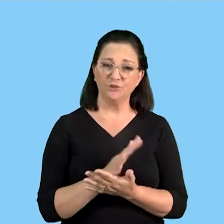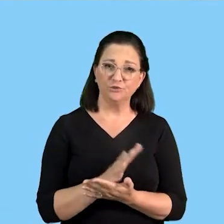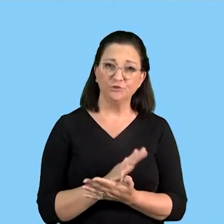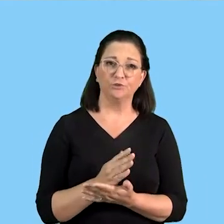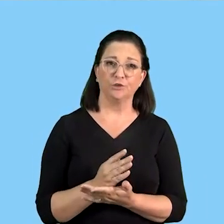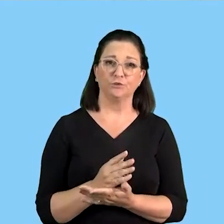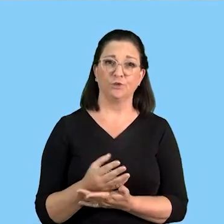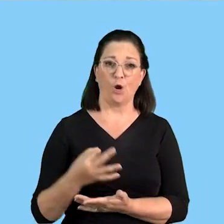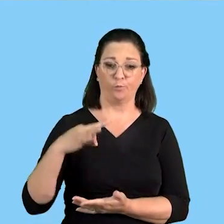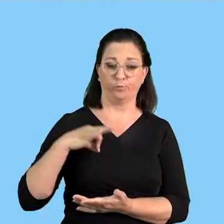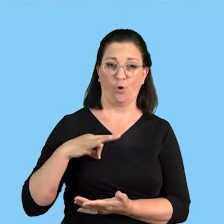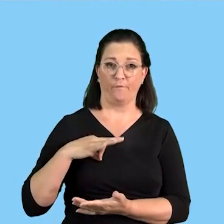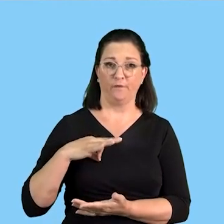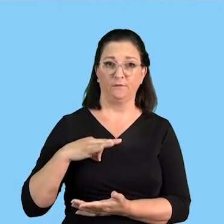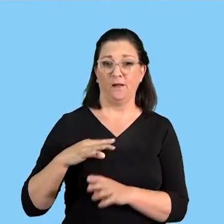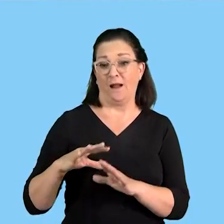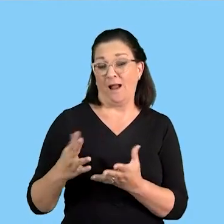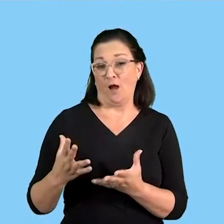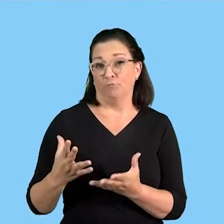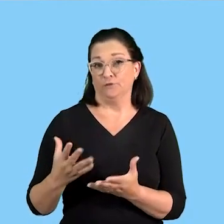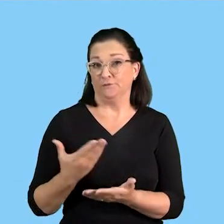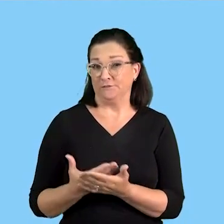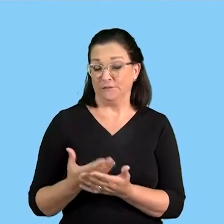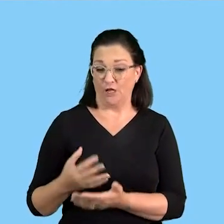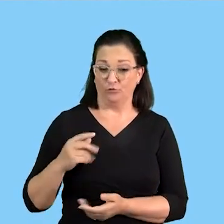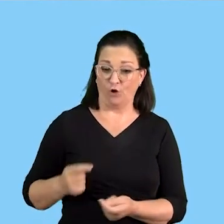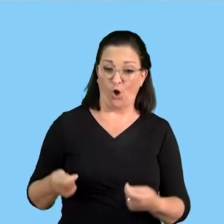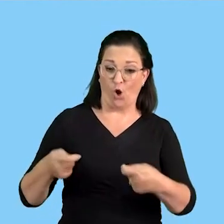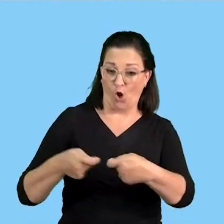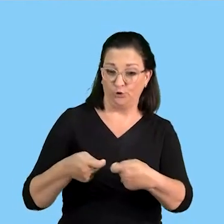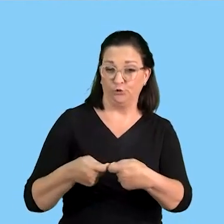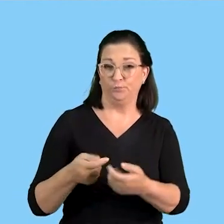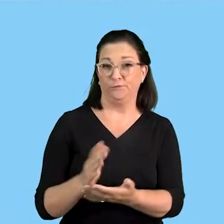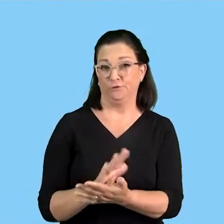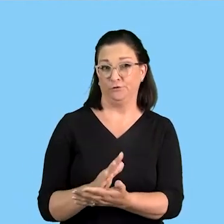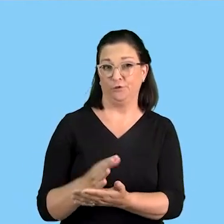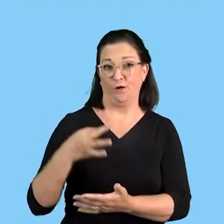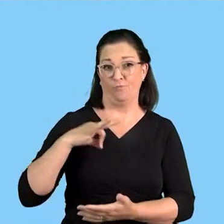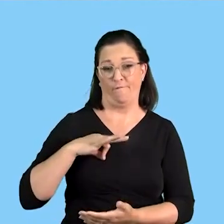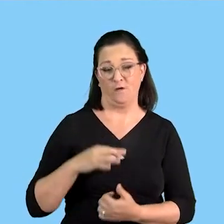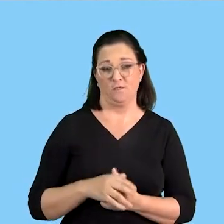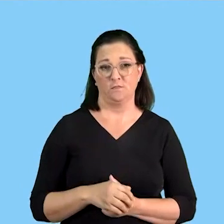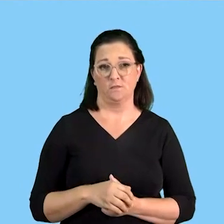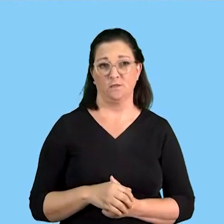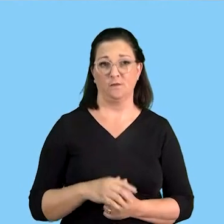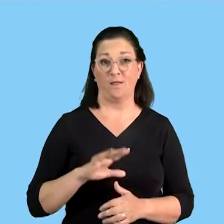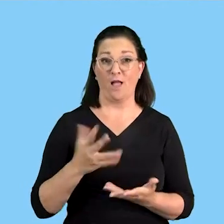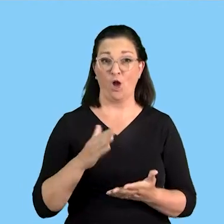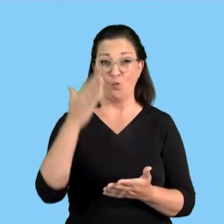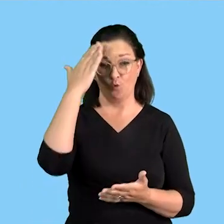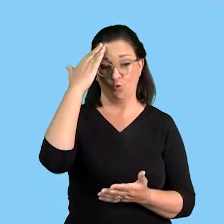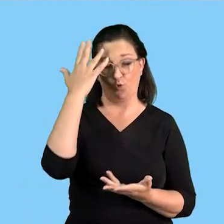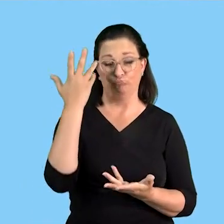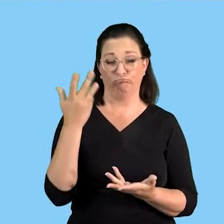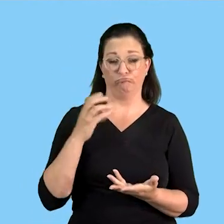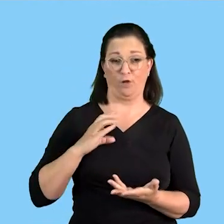will share profit according to how much they have contributed to the business in a form of capital. That